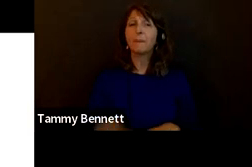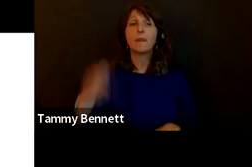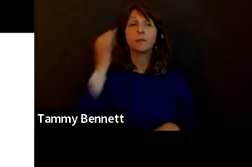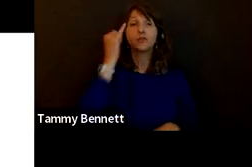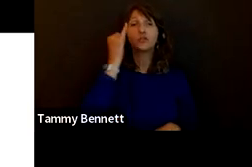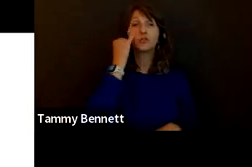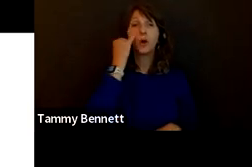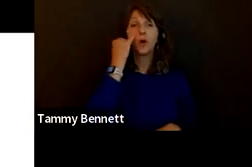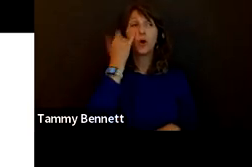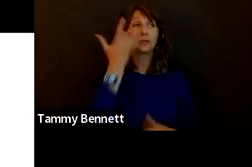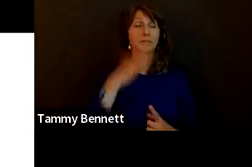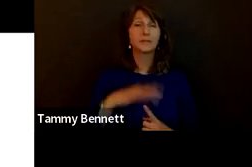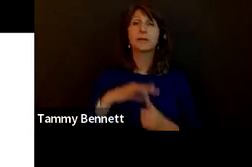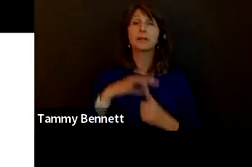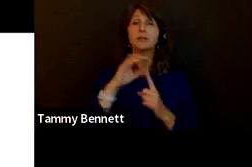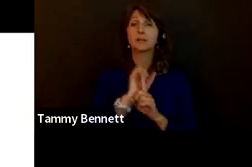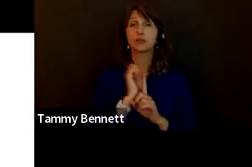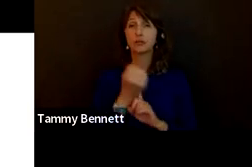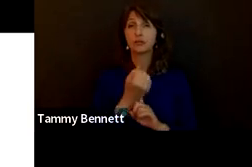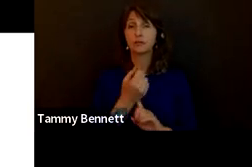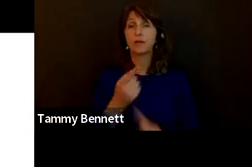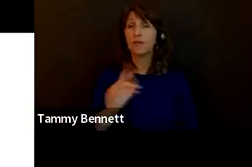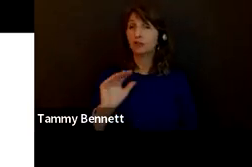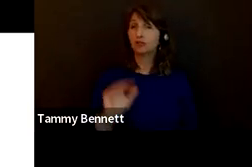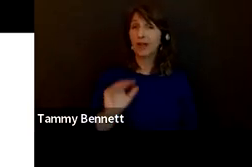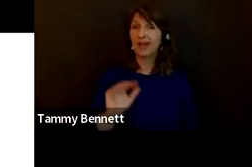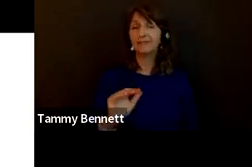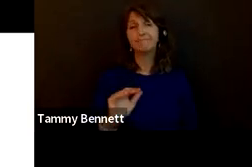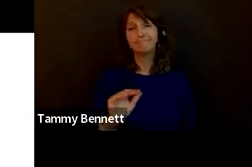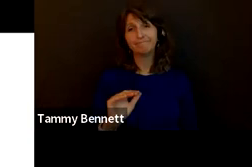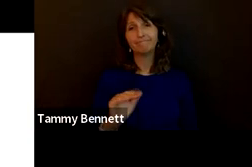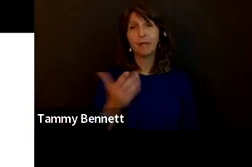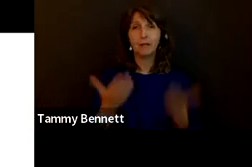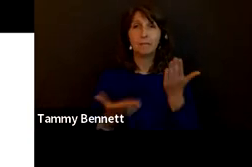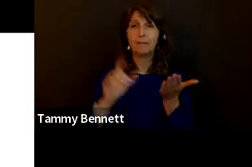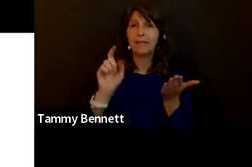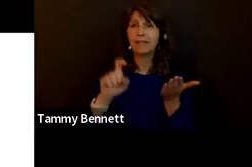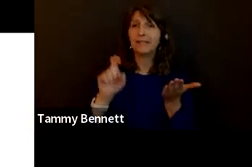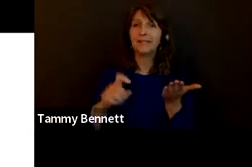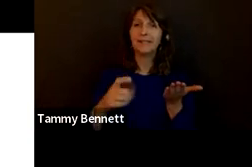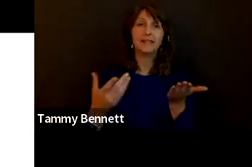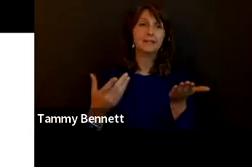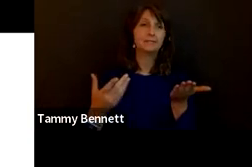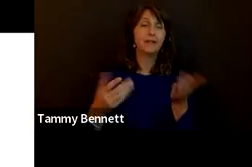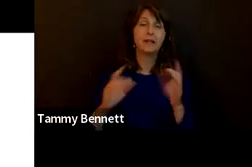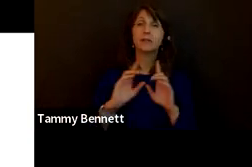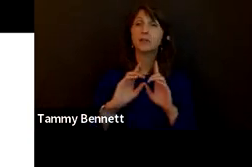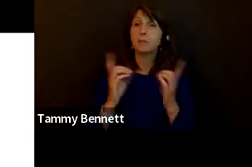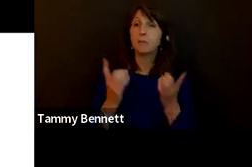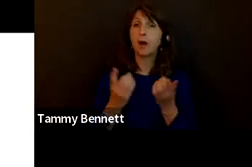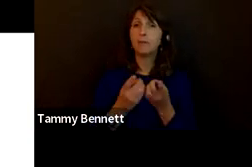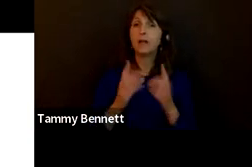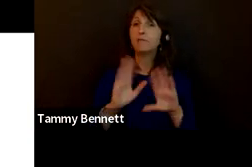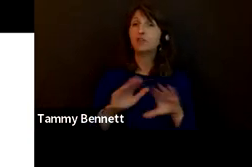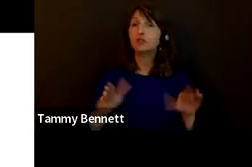special case where you find that the child may need the support of either the Department of Human Services or the Department of Children's